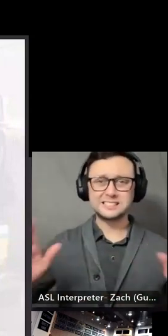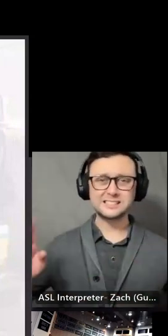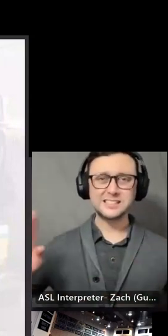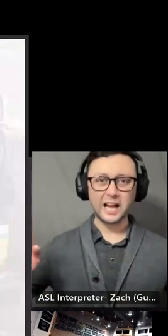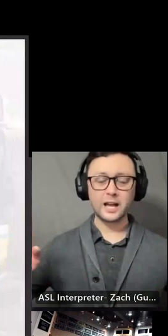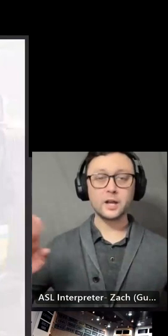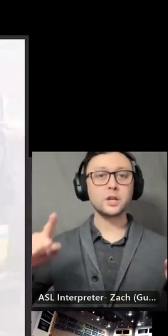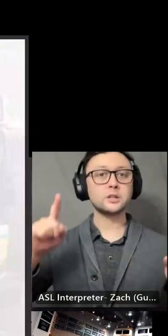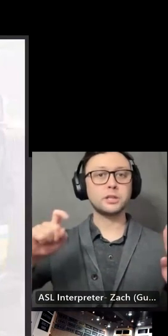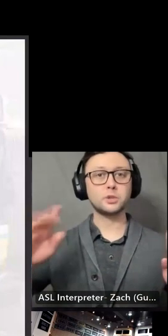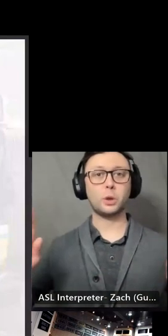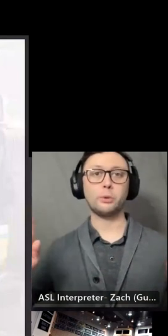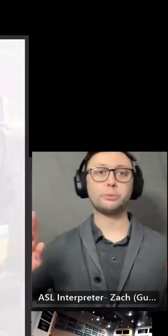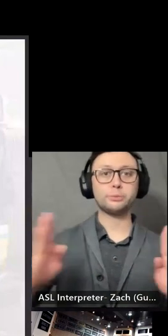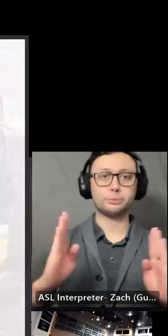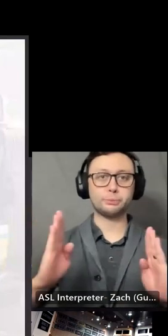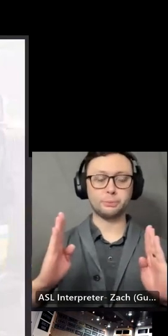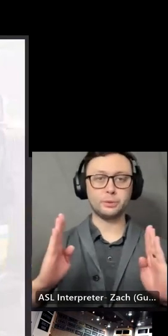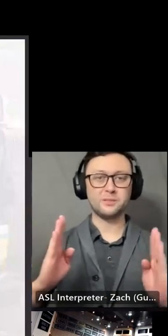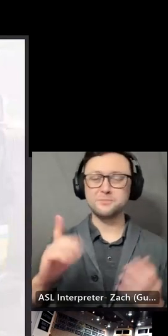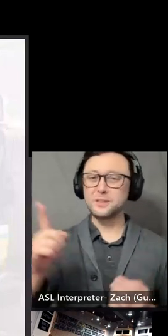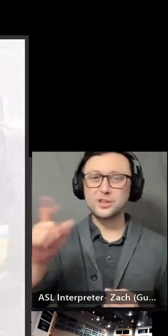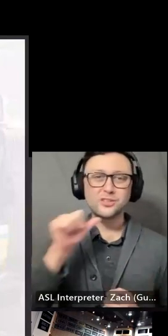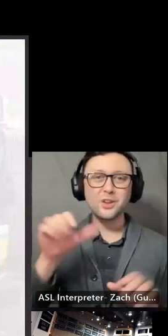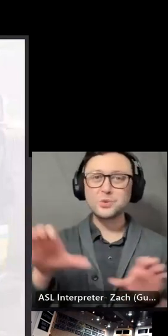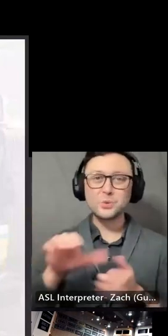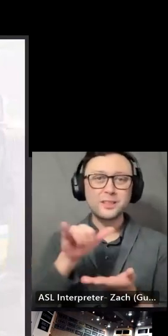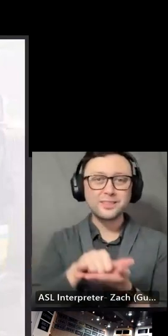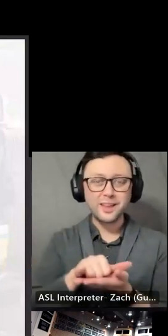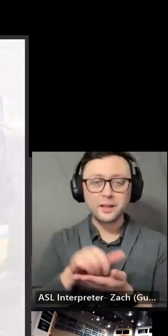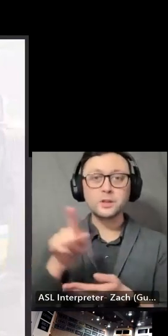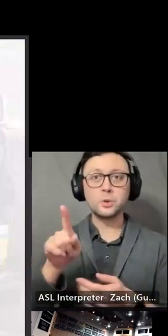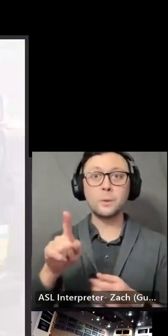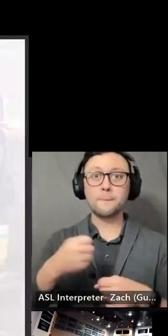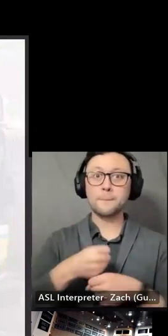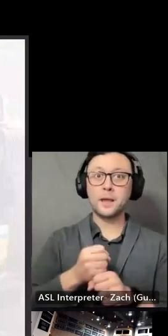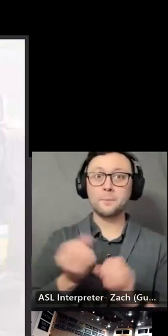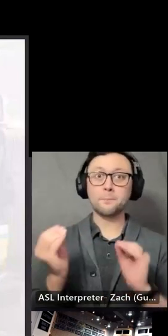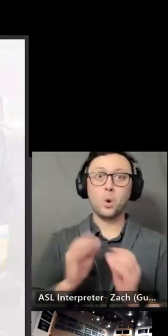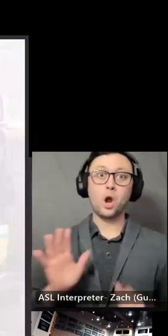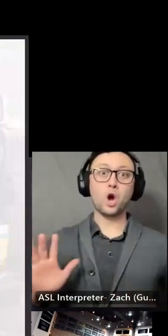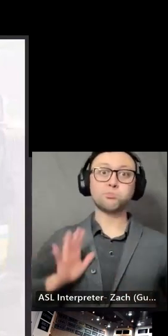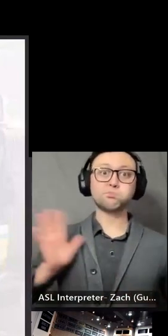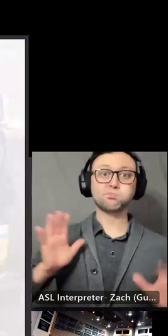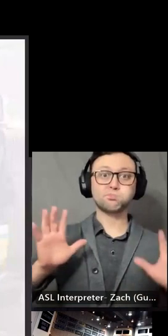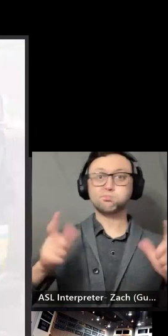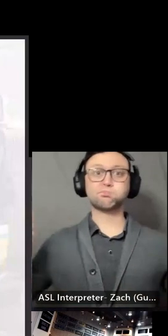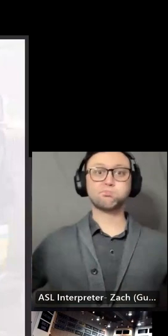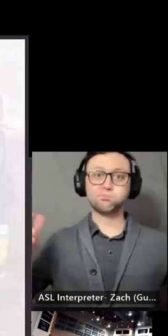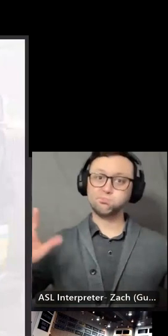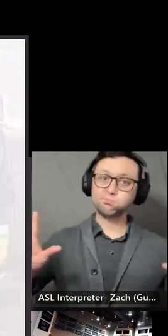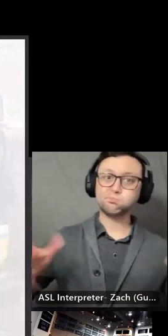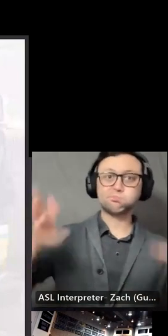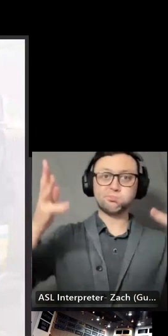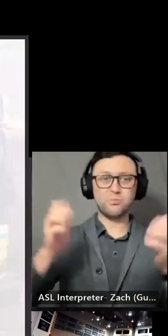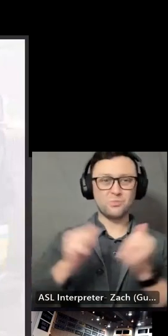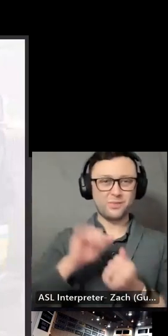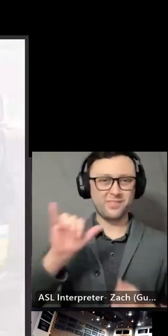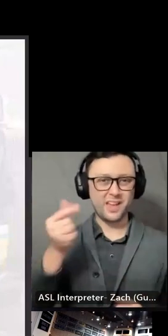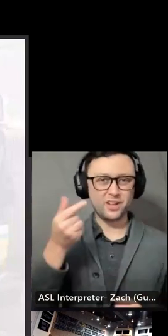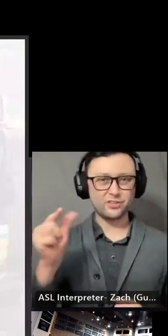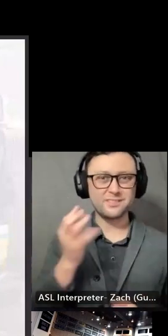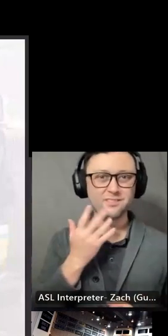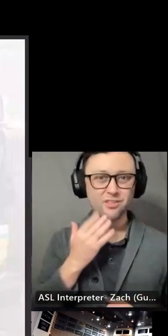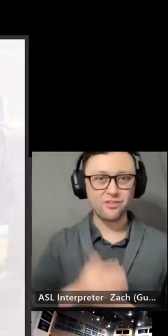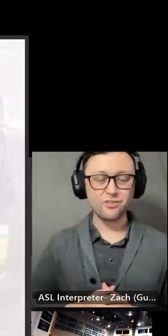to minimize scale, and you're not doing that. You've made it more bombastic, quite honestly, with the green color at this point. We, again, would volunteer